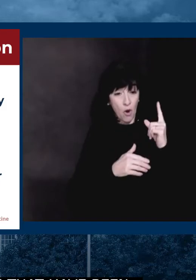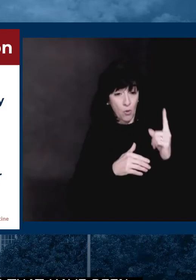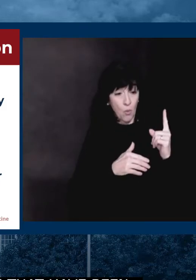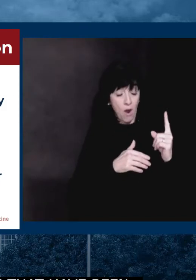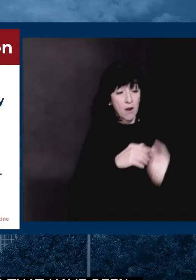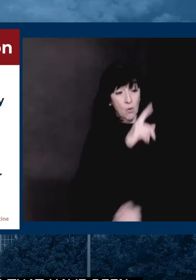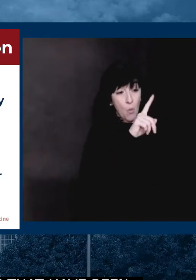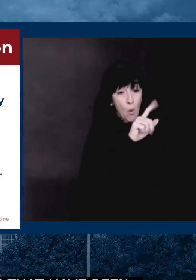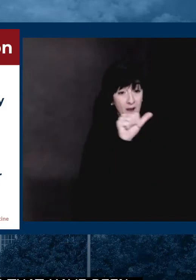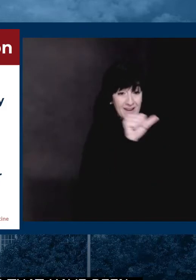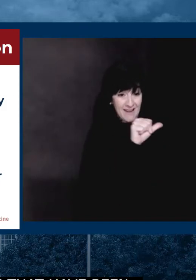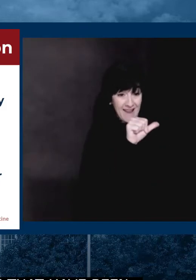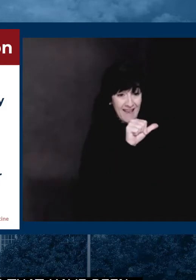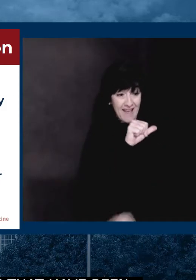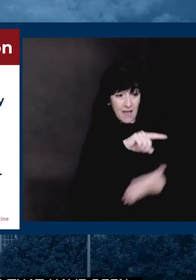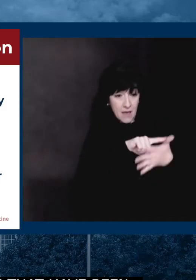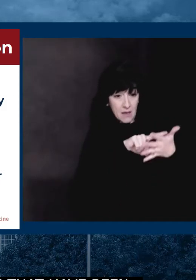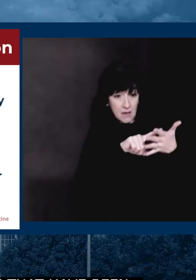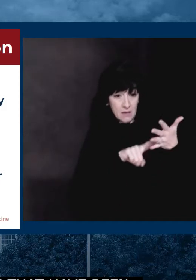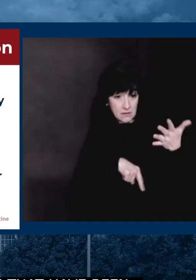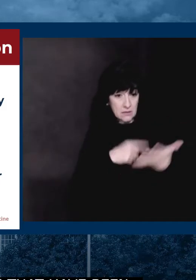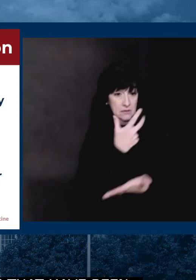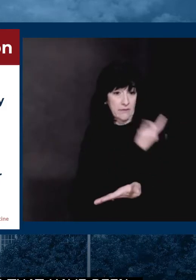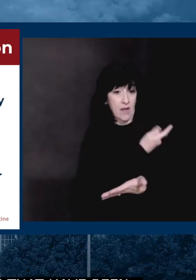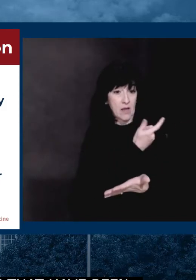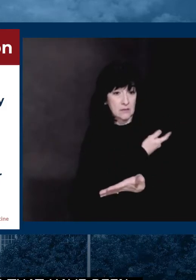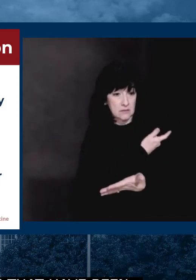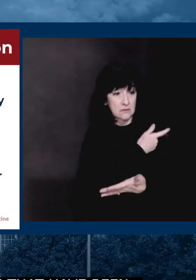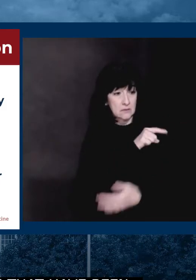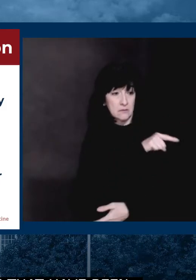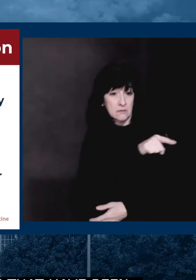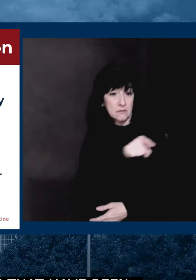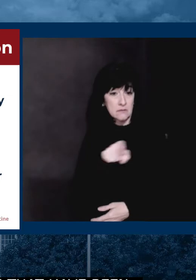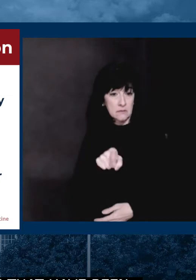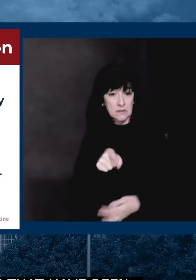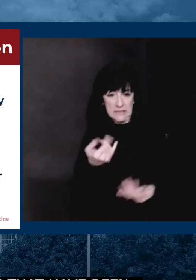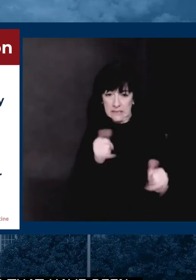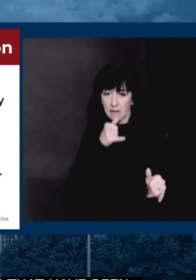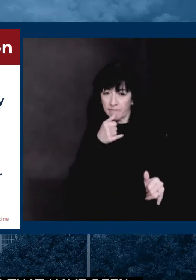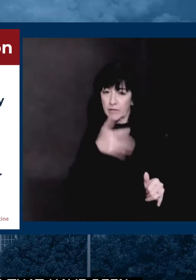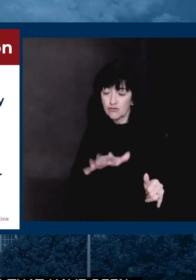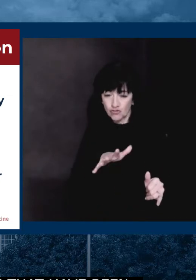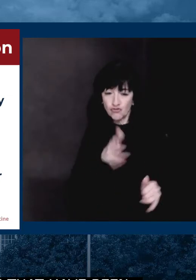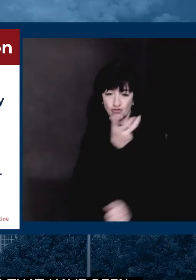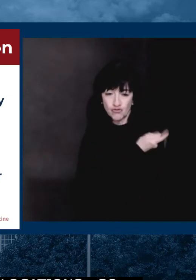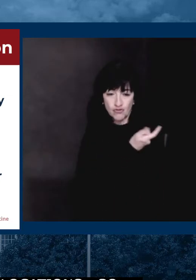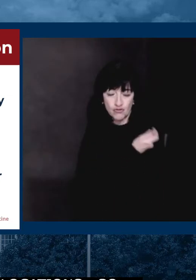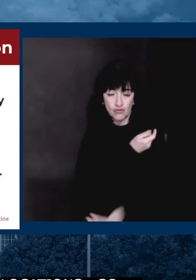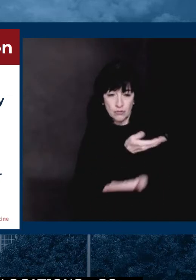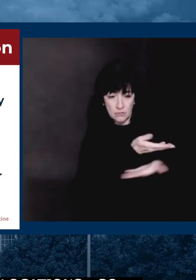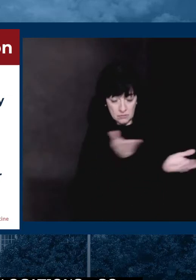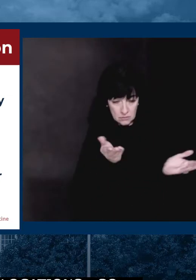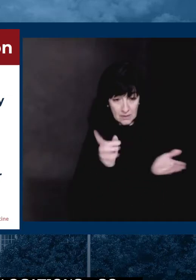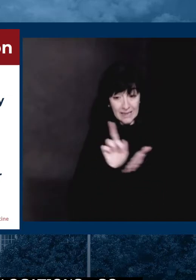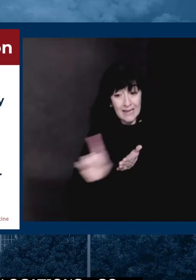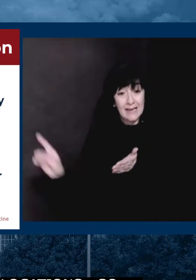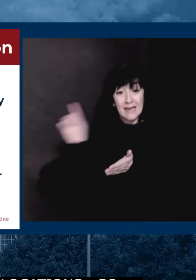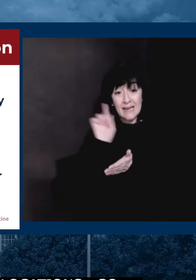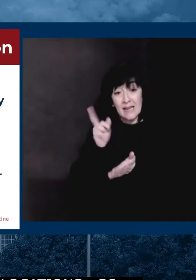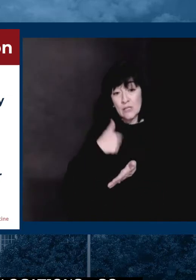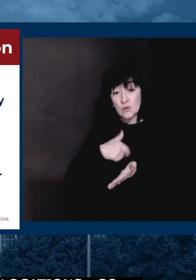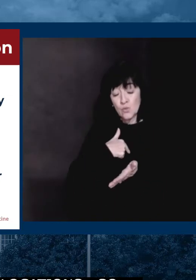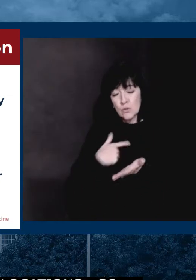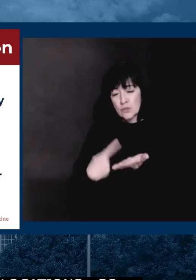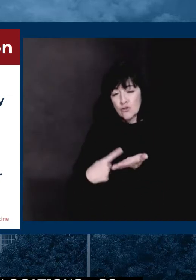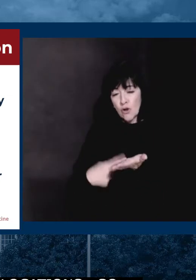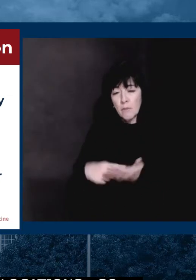1B vaccine allocation. So we talked a little bit last week about 1B and